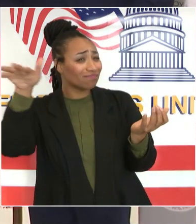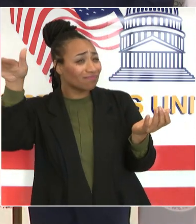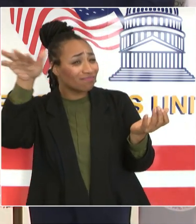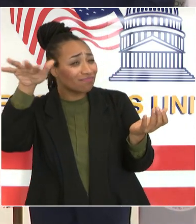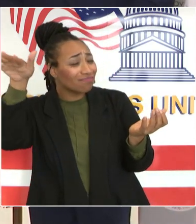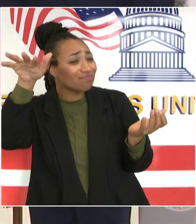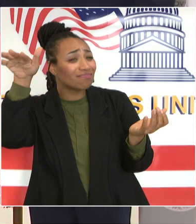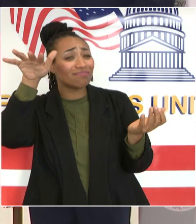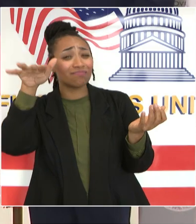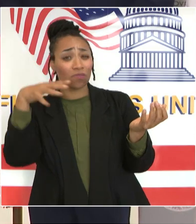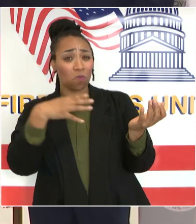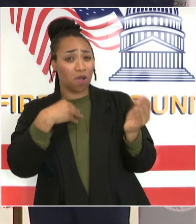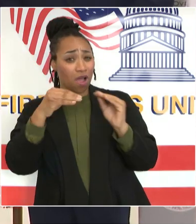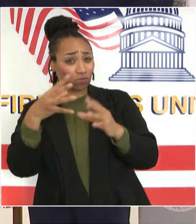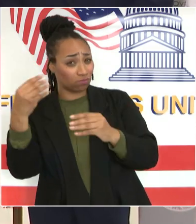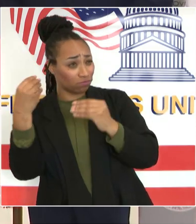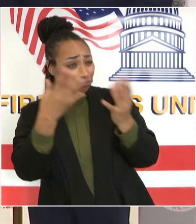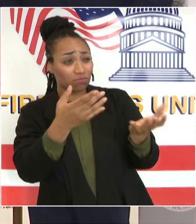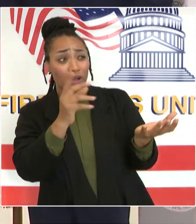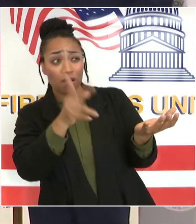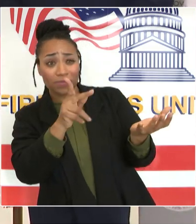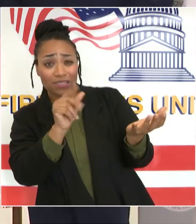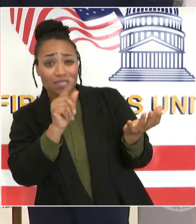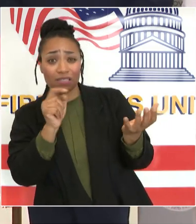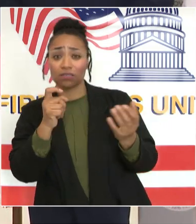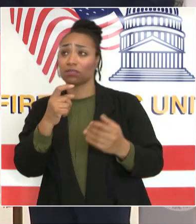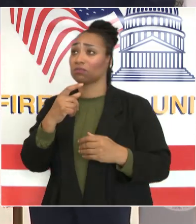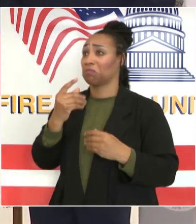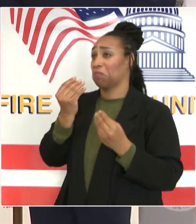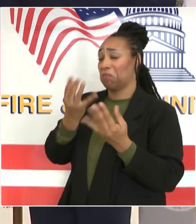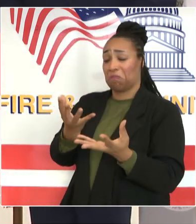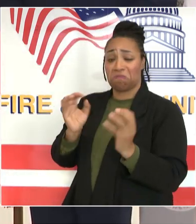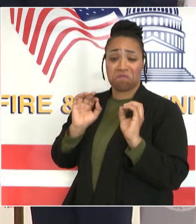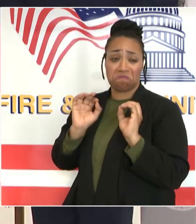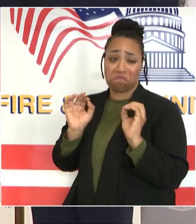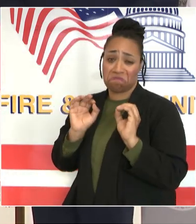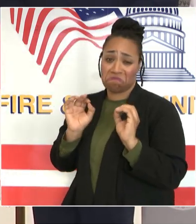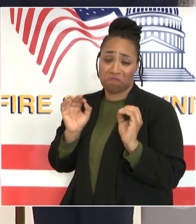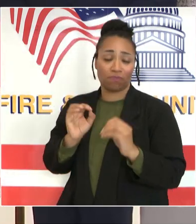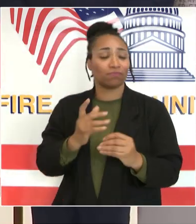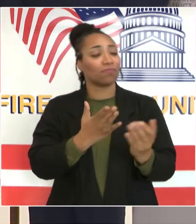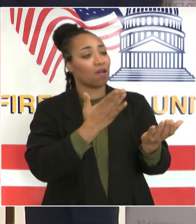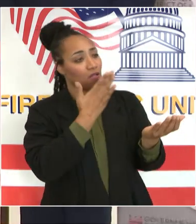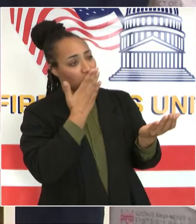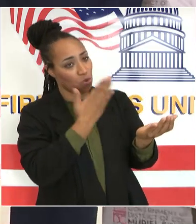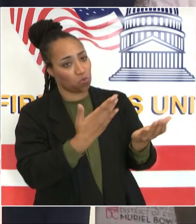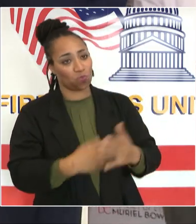from the White I House? have that you? not. Okay, I appreciate that. Thank you. Thank you.